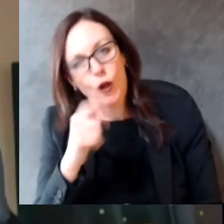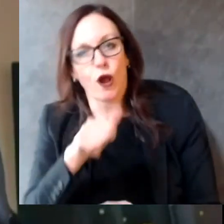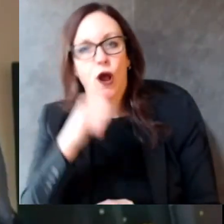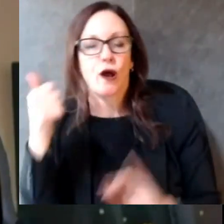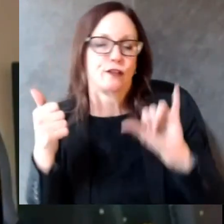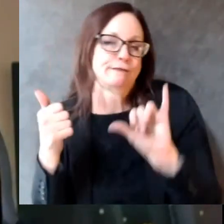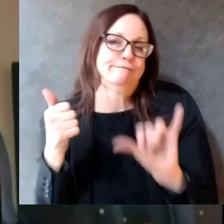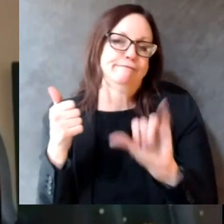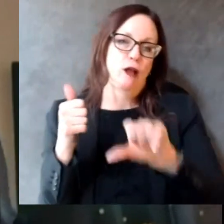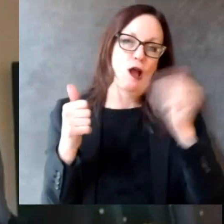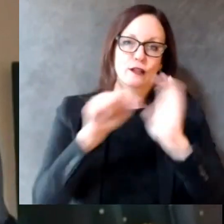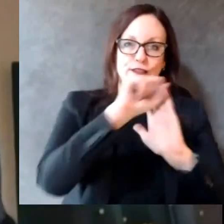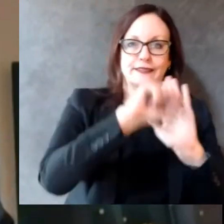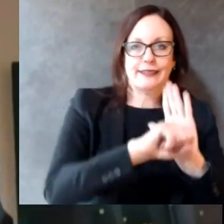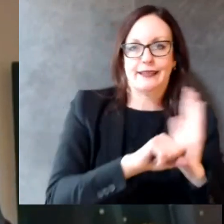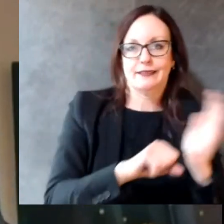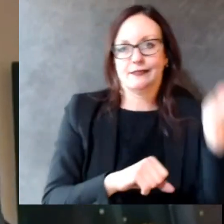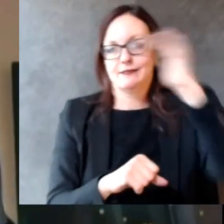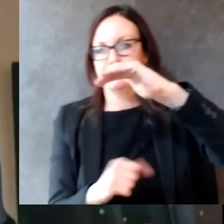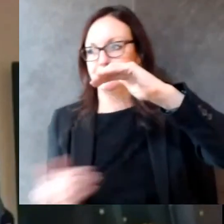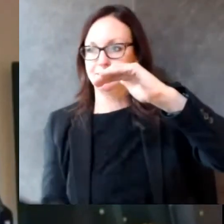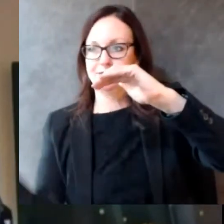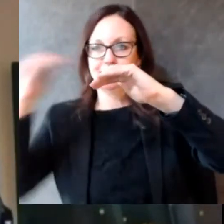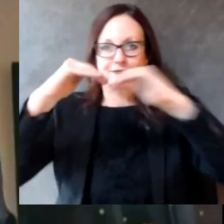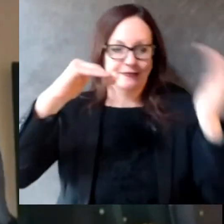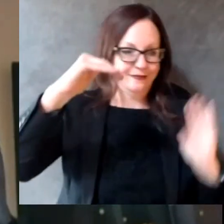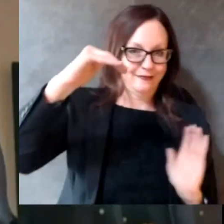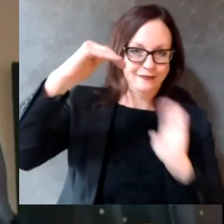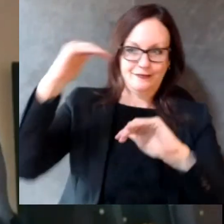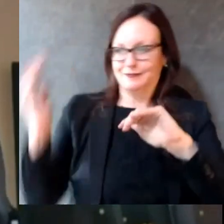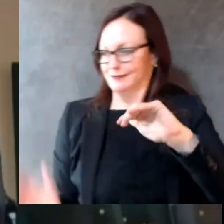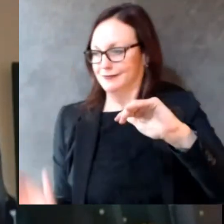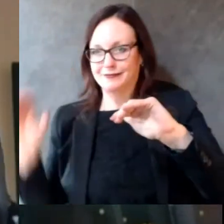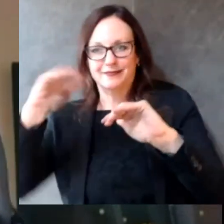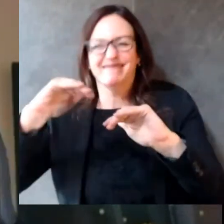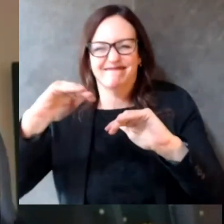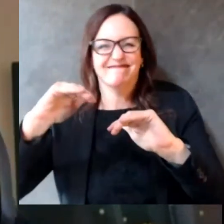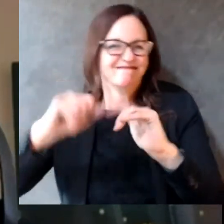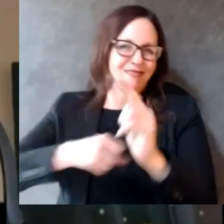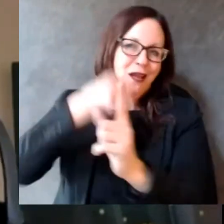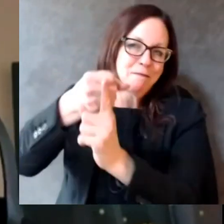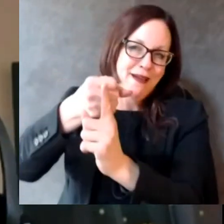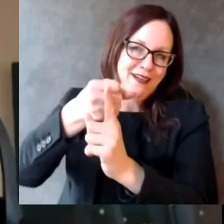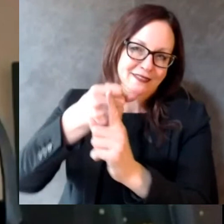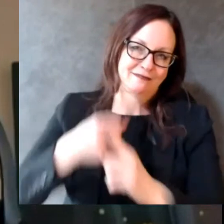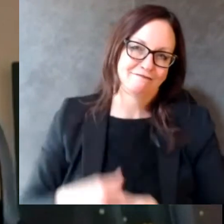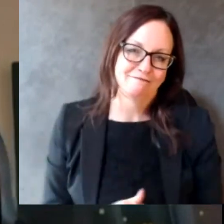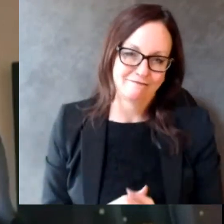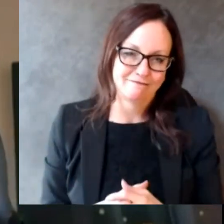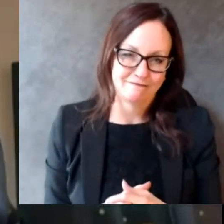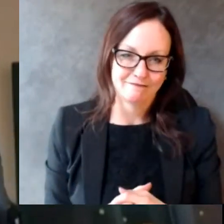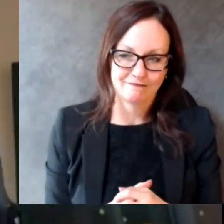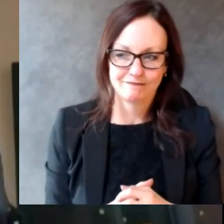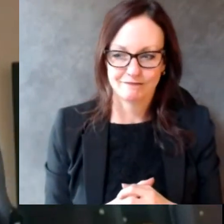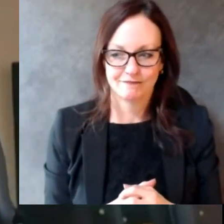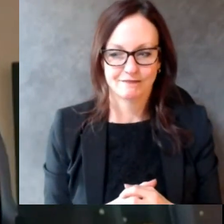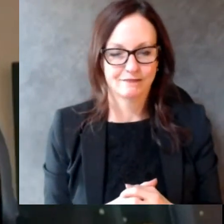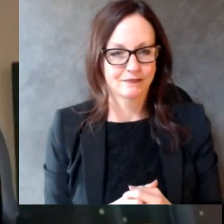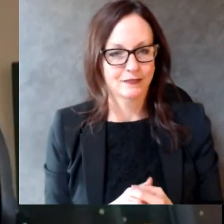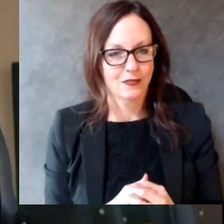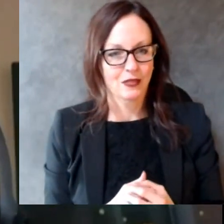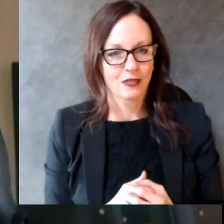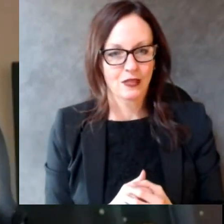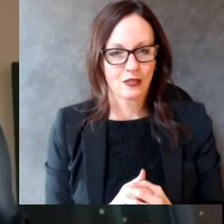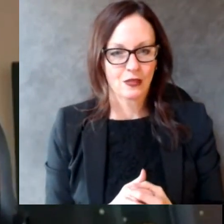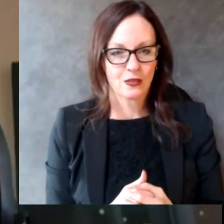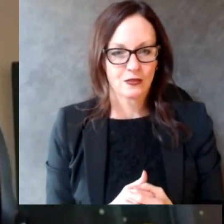an increase in cases. No one is at a case level like they were last fall when we were running